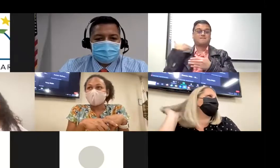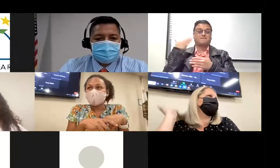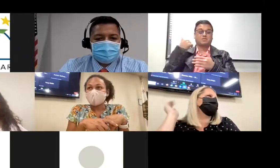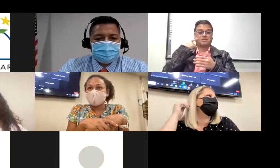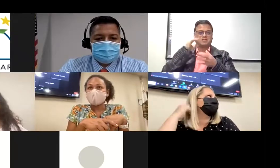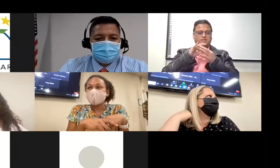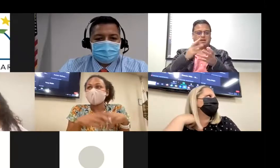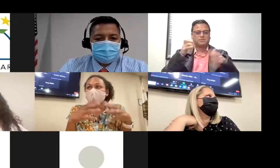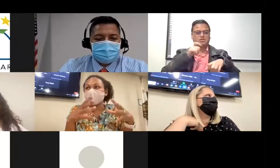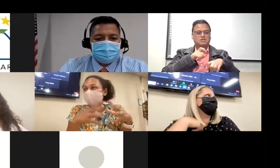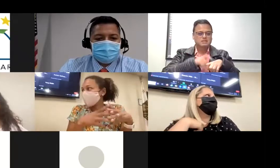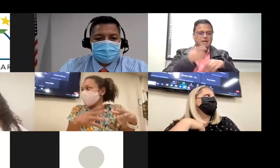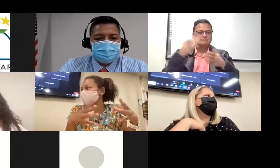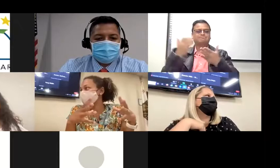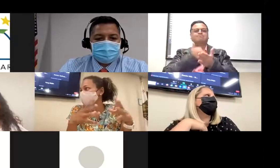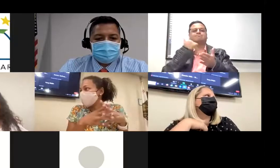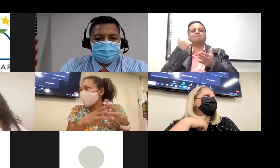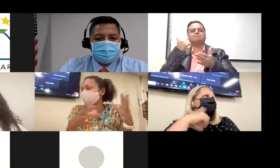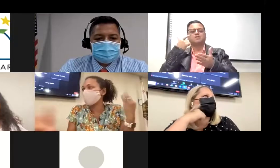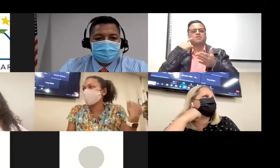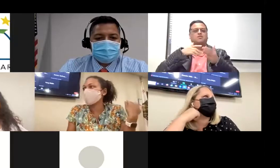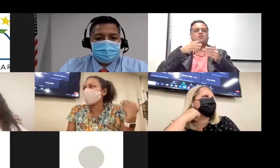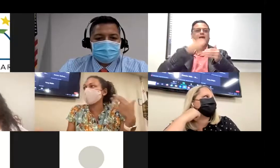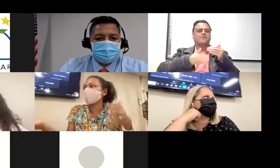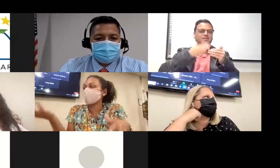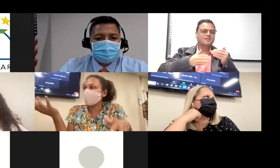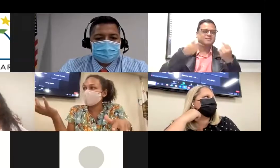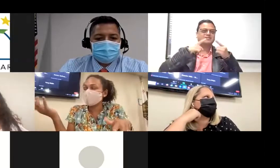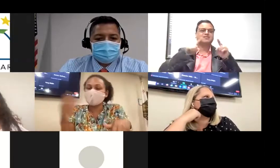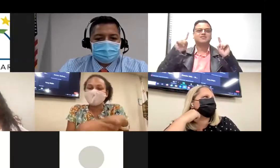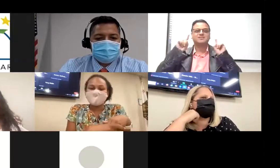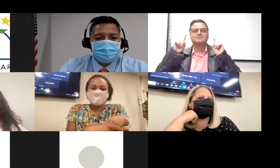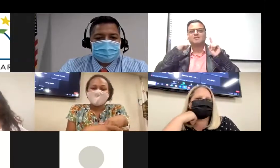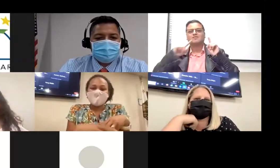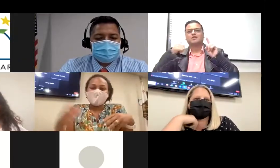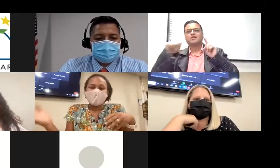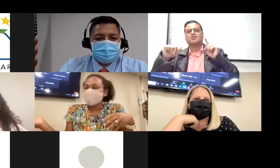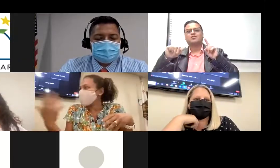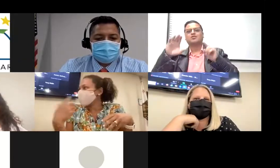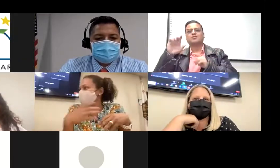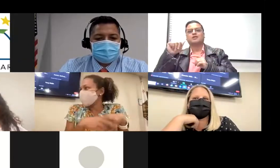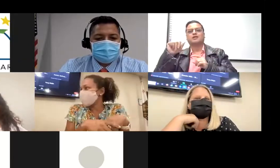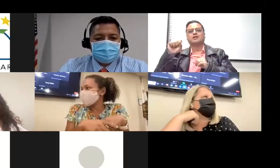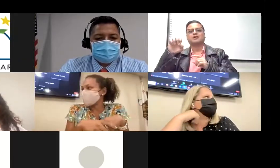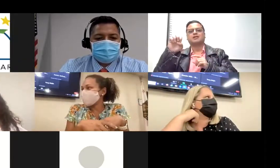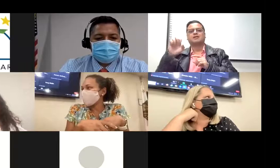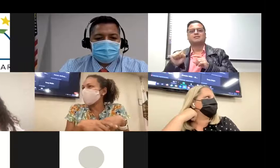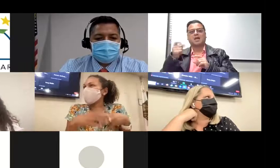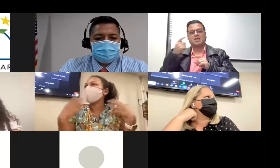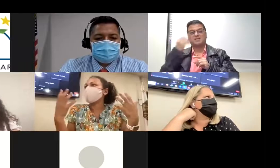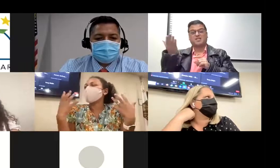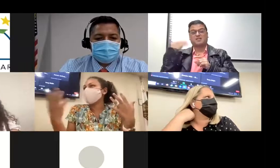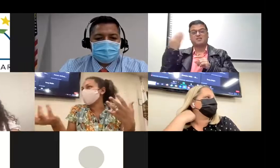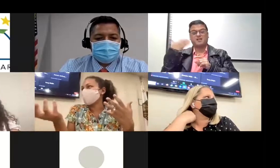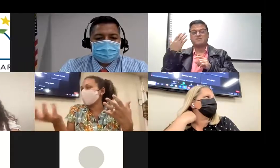much time we're spending talking about student outcomes, student achievement, and how much time we're spending in other places. And many, many moons ago, I think CSB, I